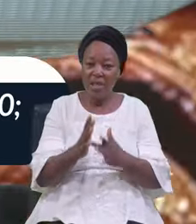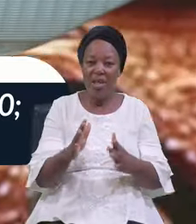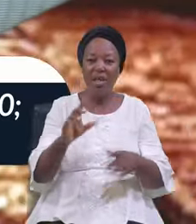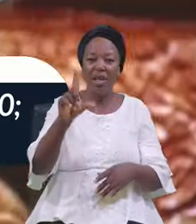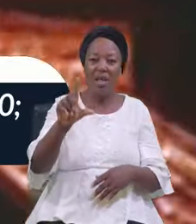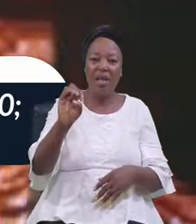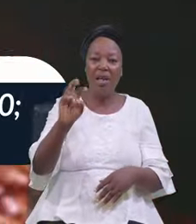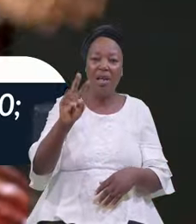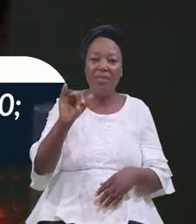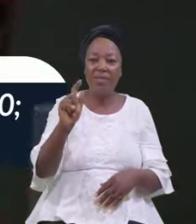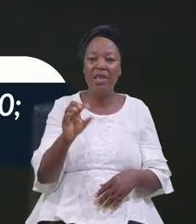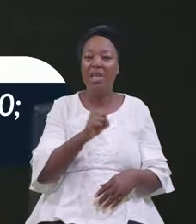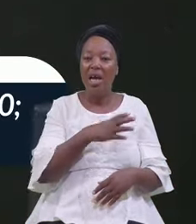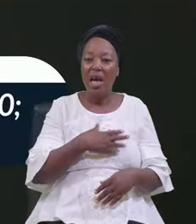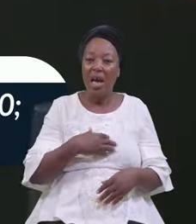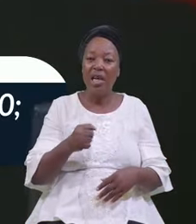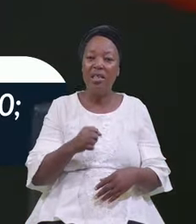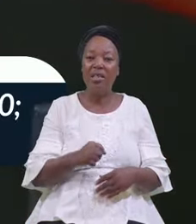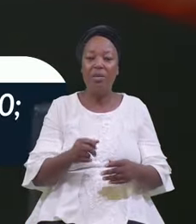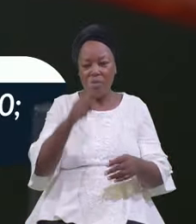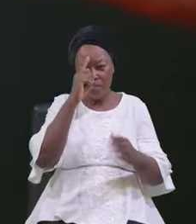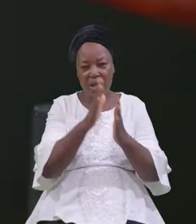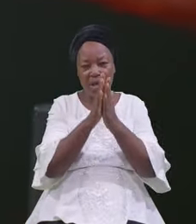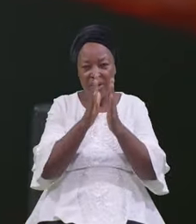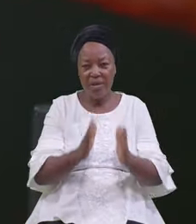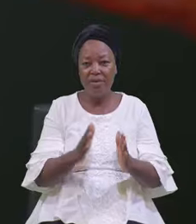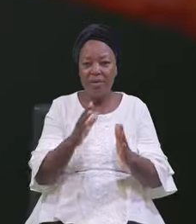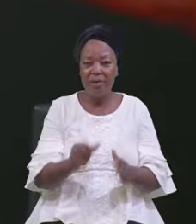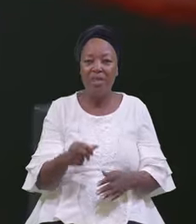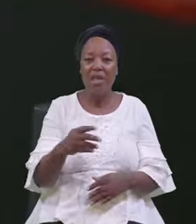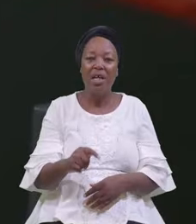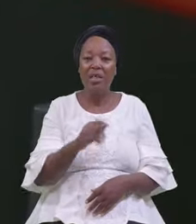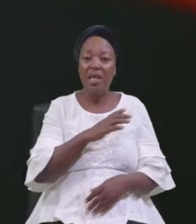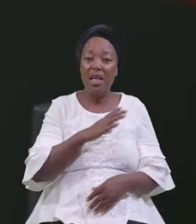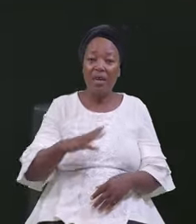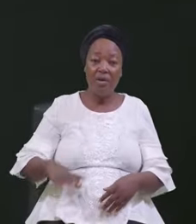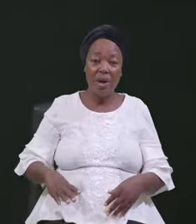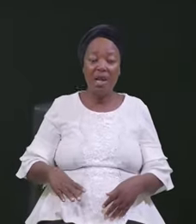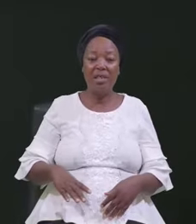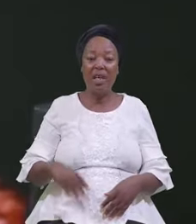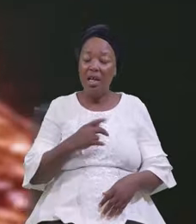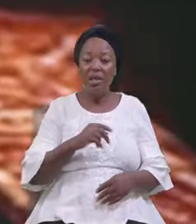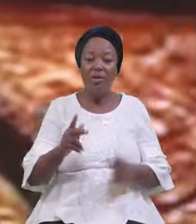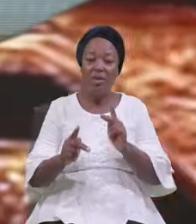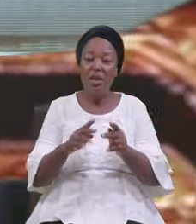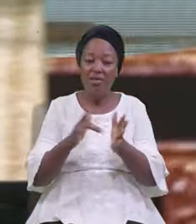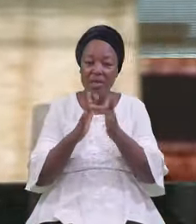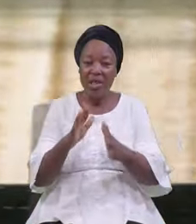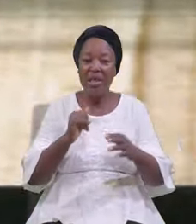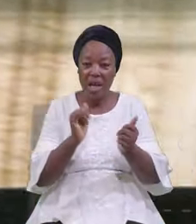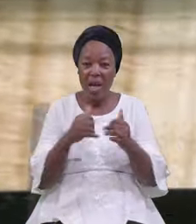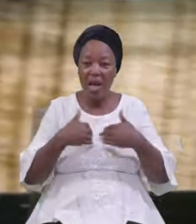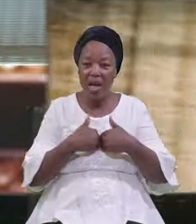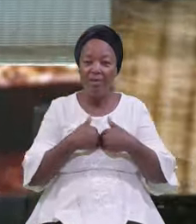believers, the Christ-like Levites of today. Those days in Israel, they are the Levites.